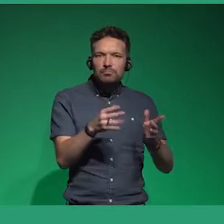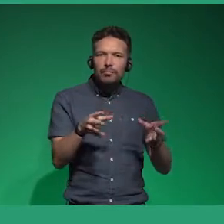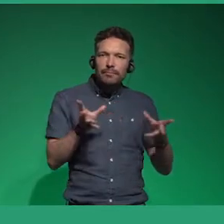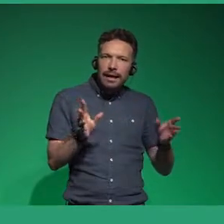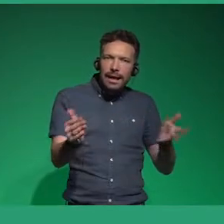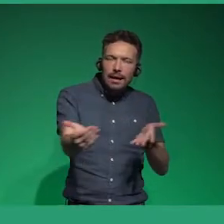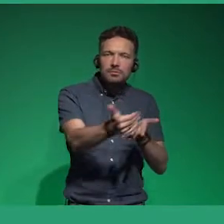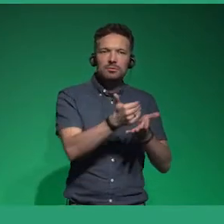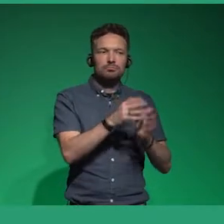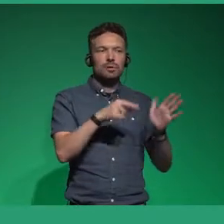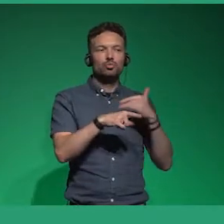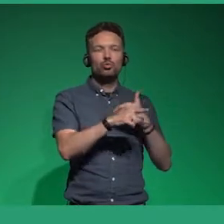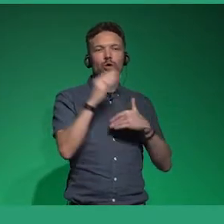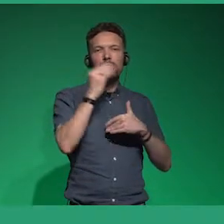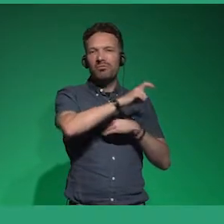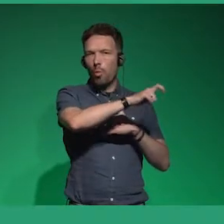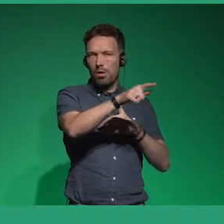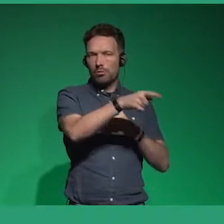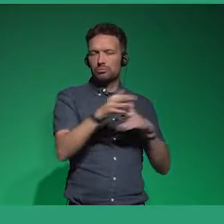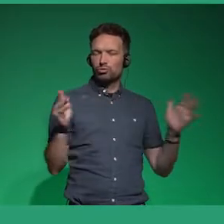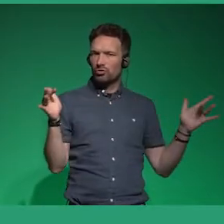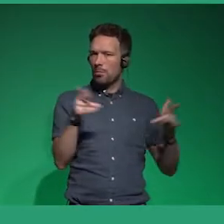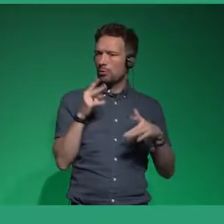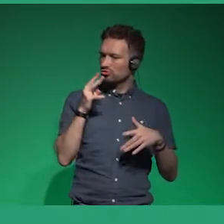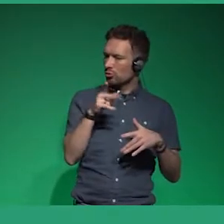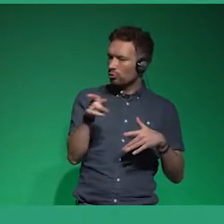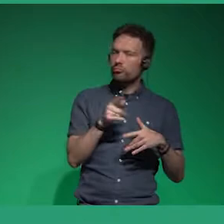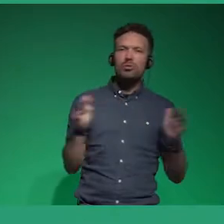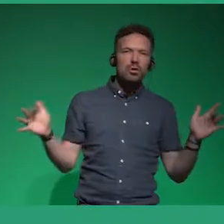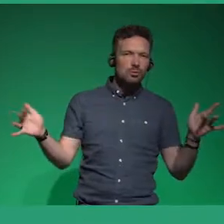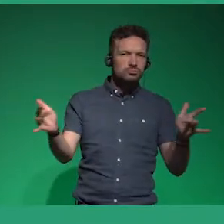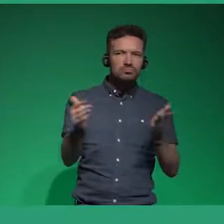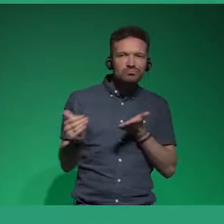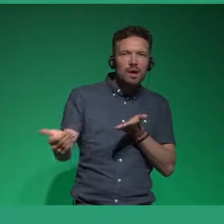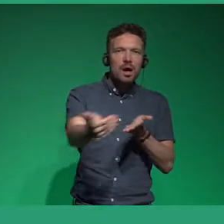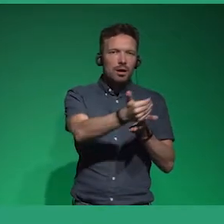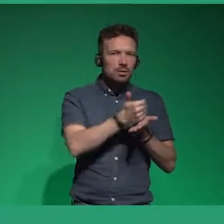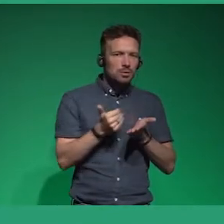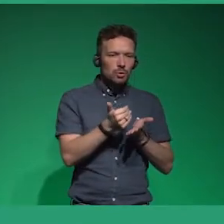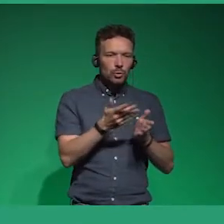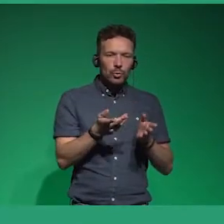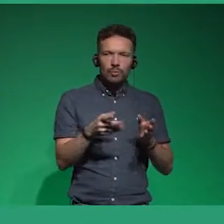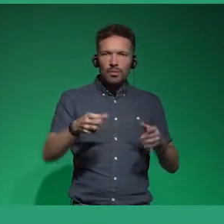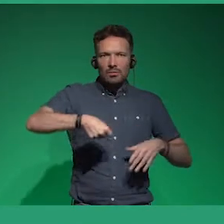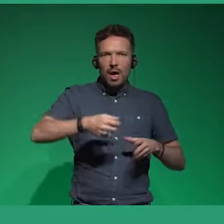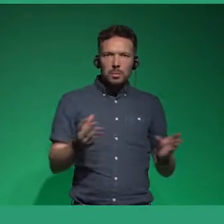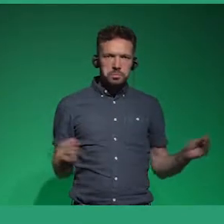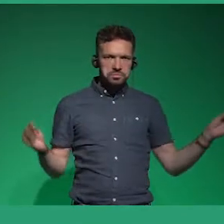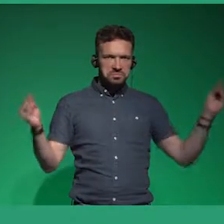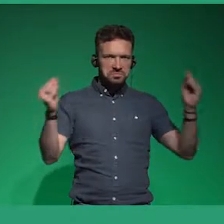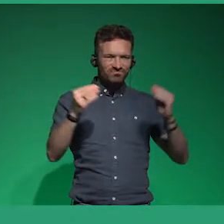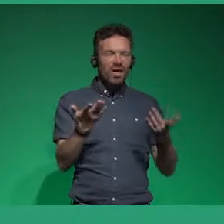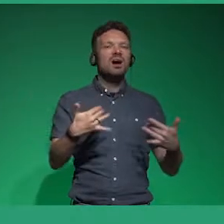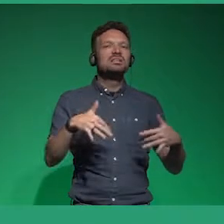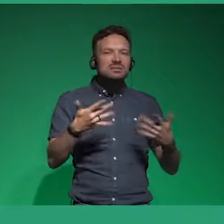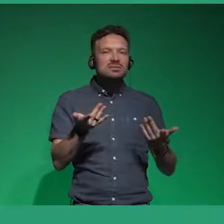is not cannot be harvested yet because it takes around 3 years and a half to be harvested. So can we drink